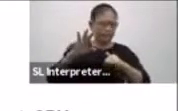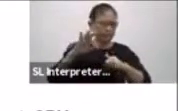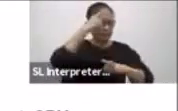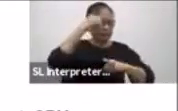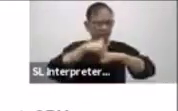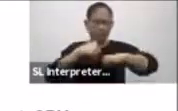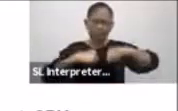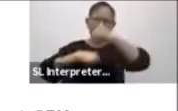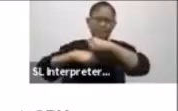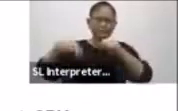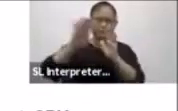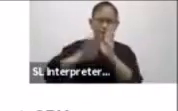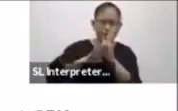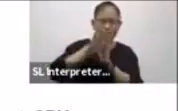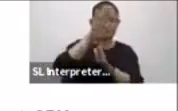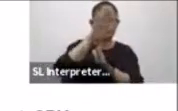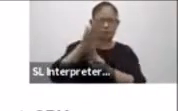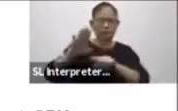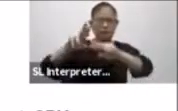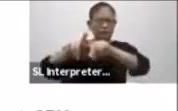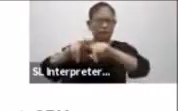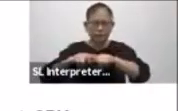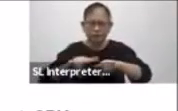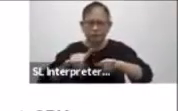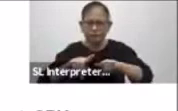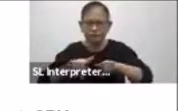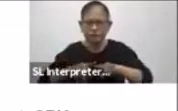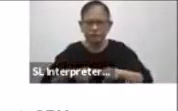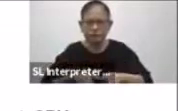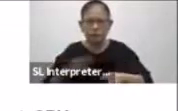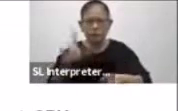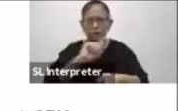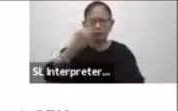you'll see an example from Fiji down below, where